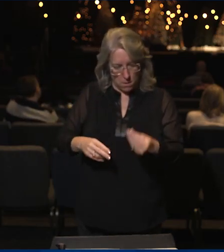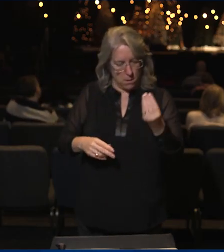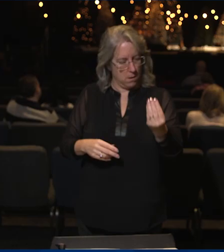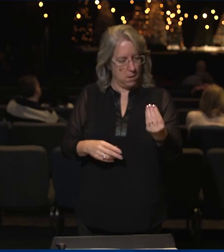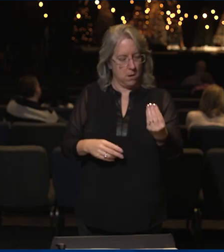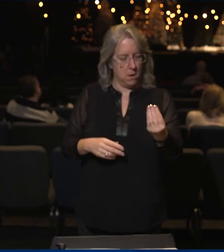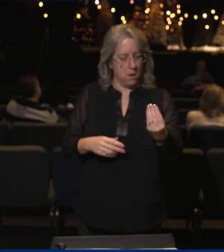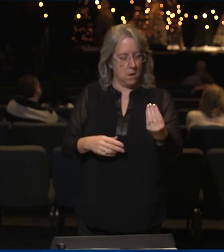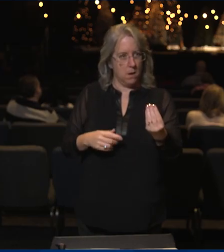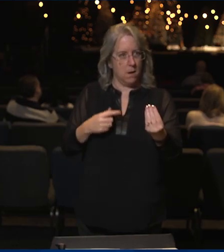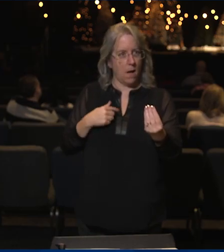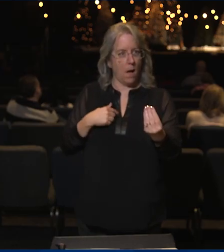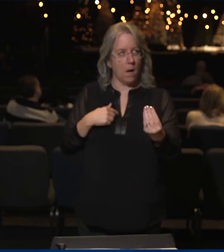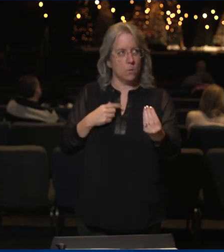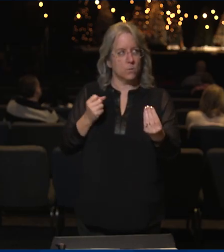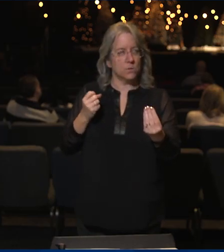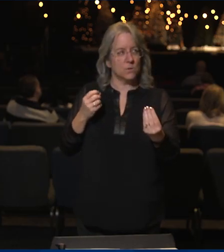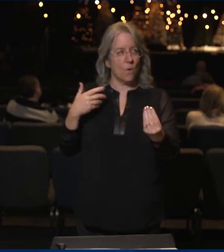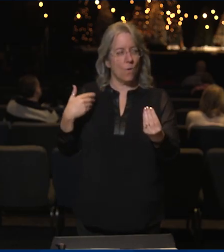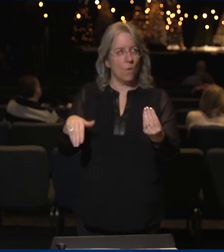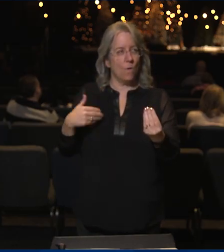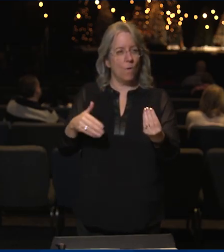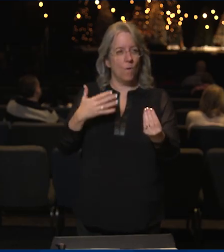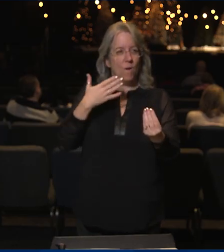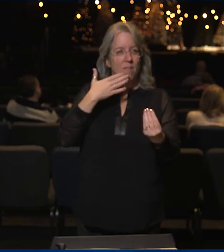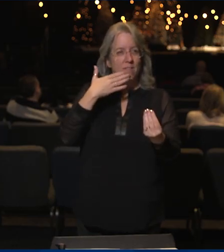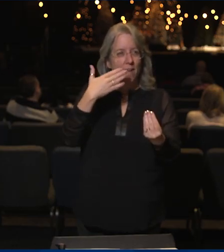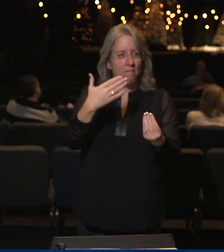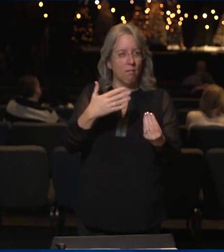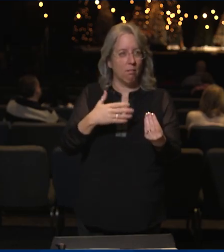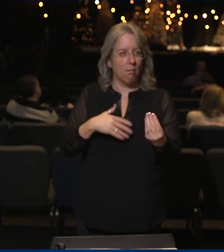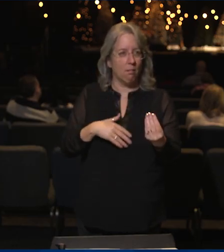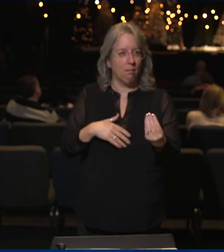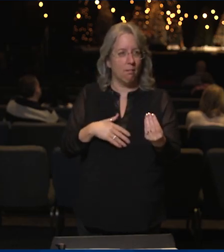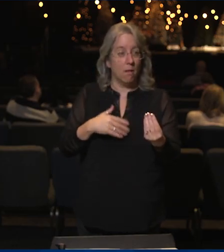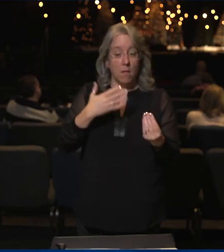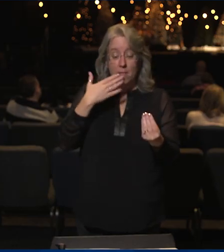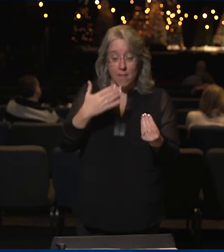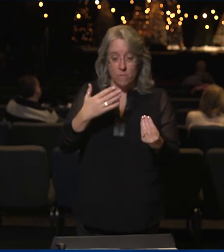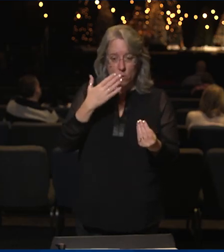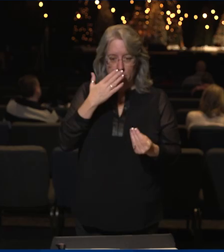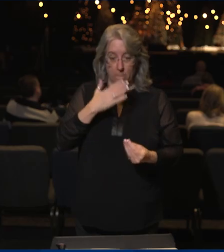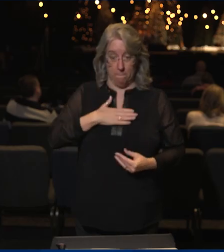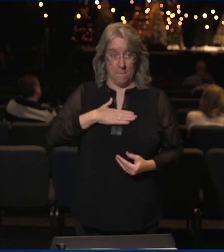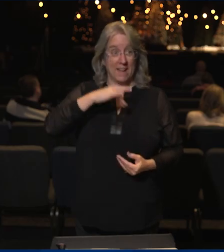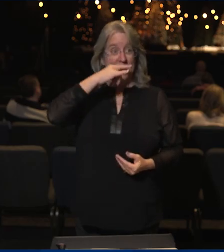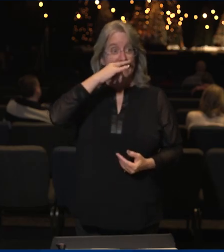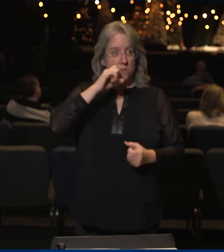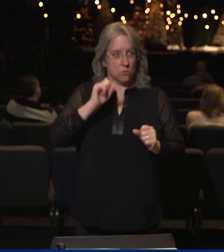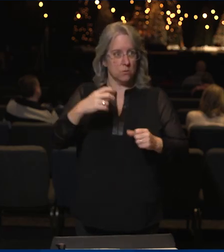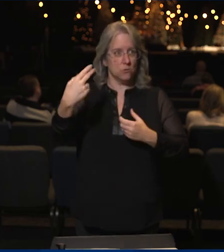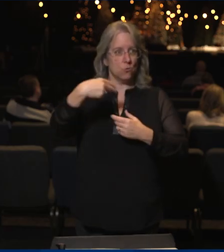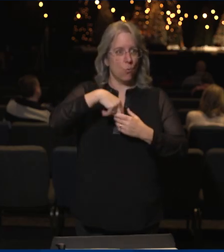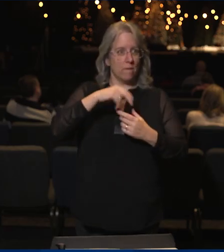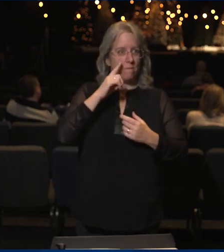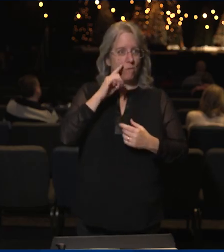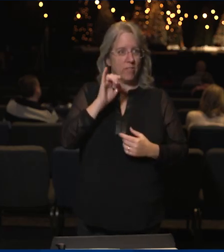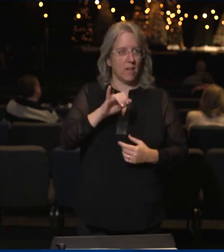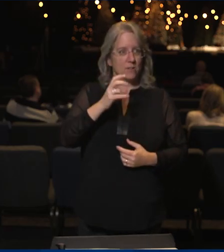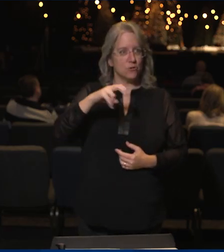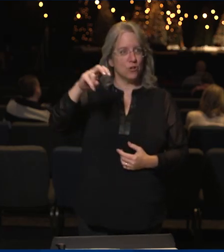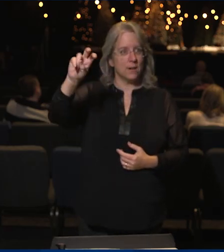for. So thankful for my kids that they took this journey with us.